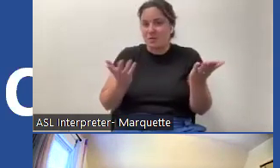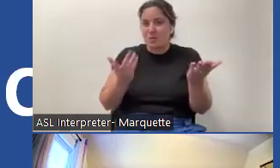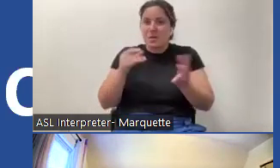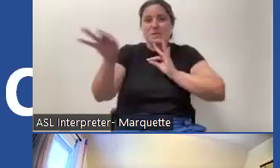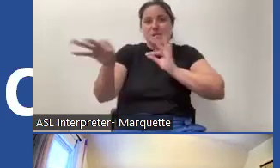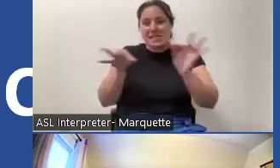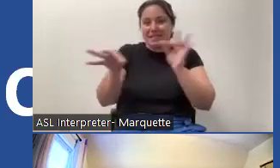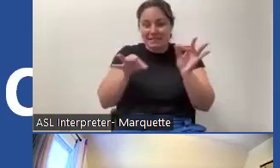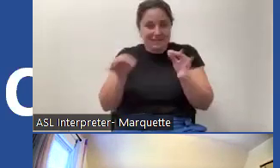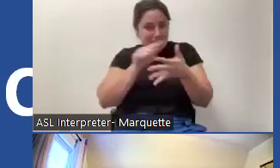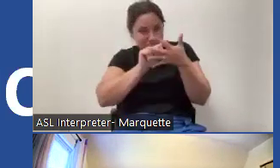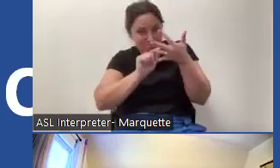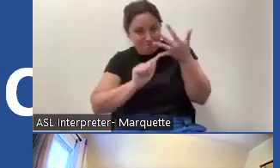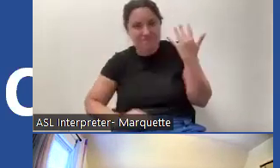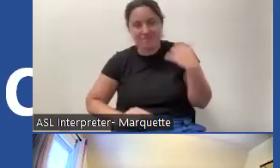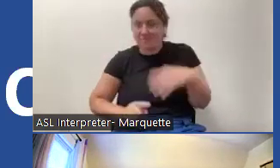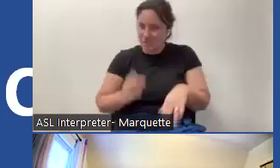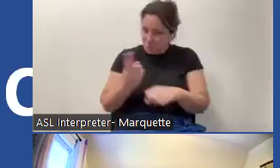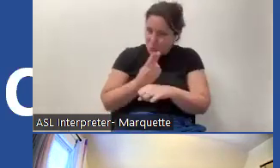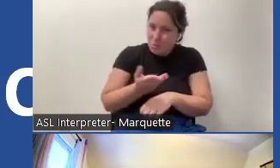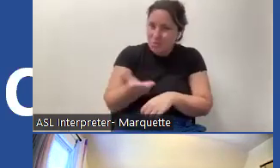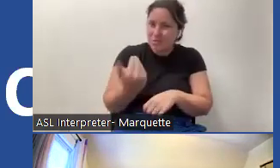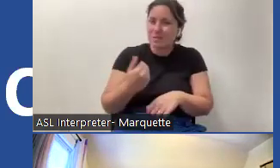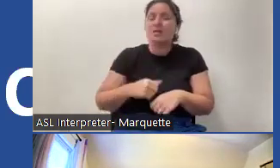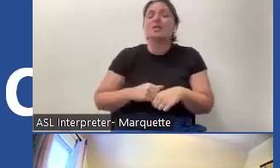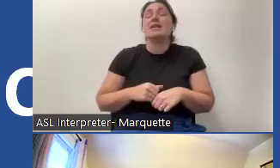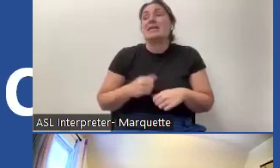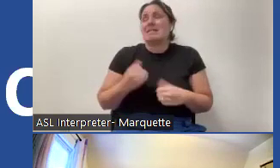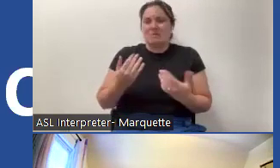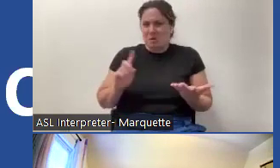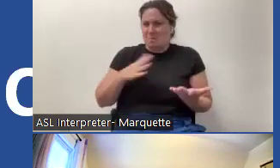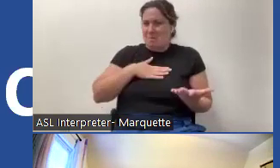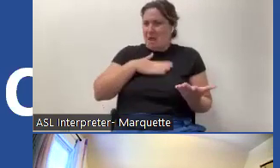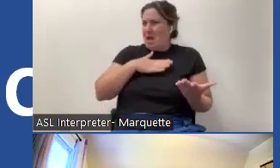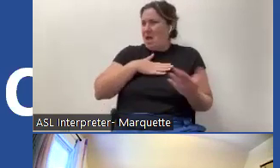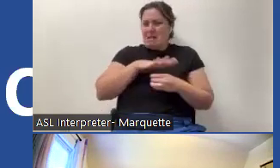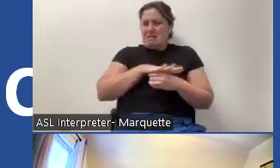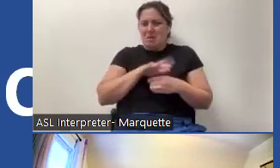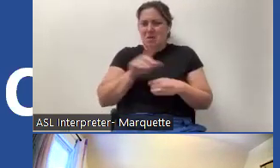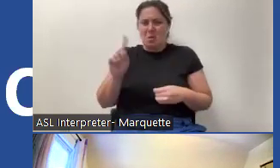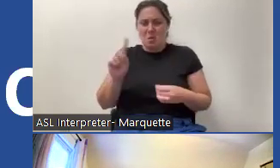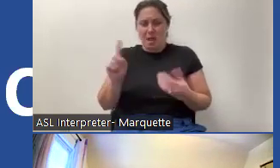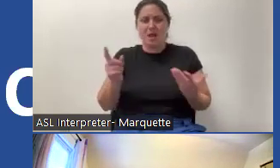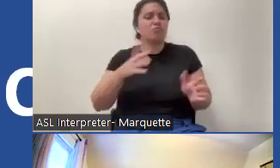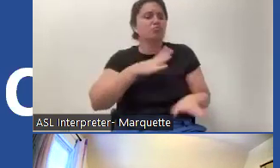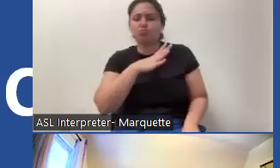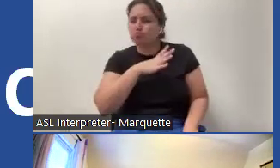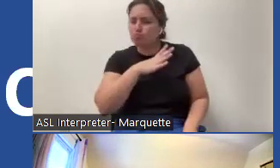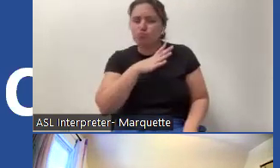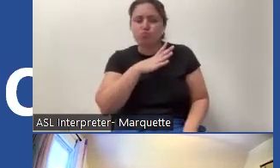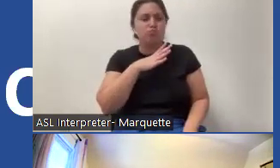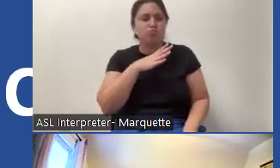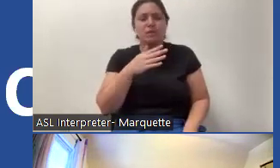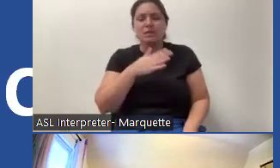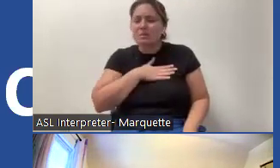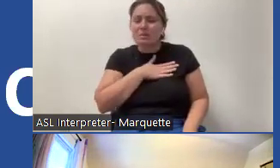of services. Tap into your center. If you're not sure where your local job center is in your area, we encourage you to check out